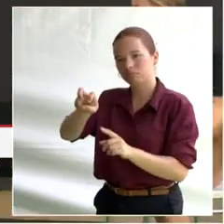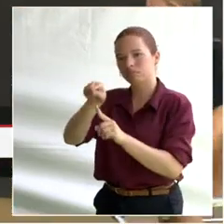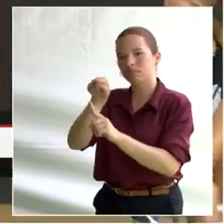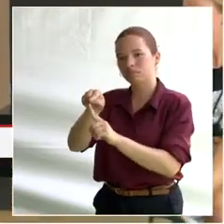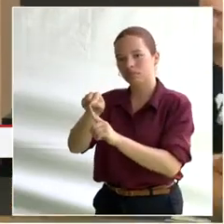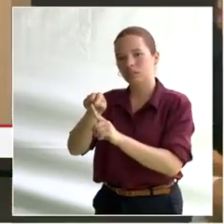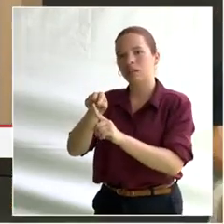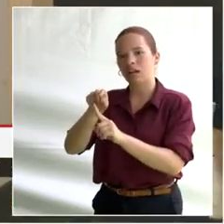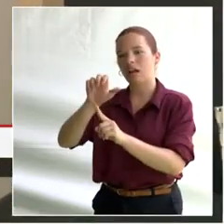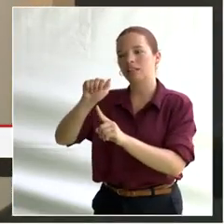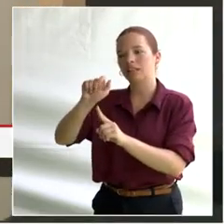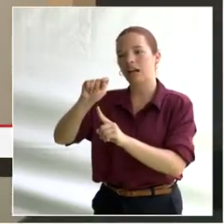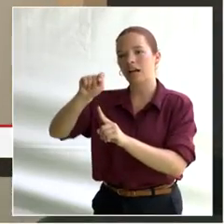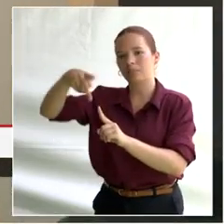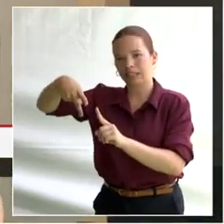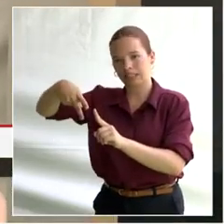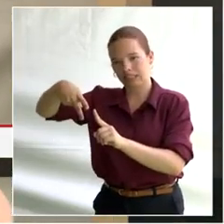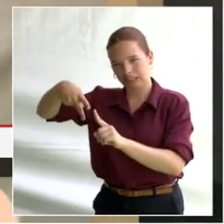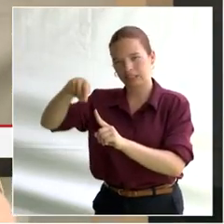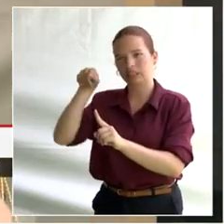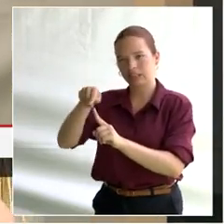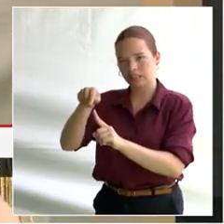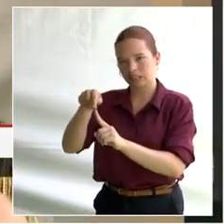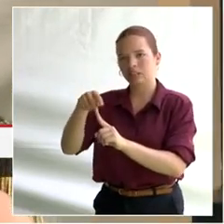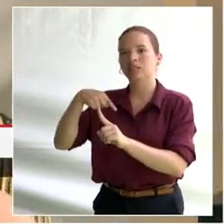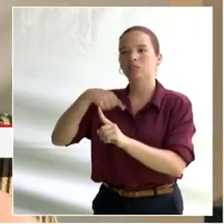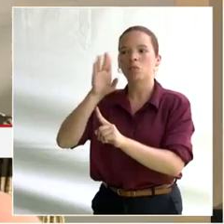draw about to take place in just a moment. Thanks.